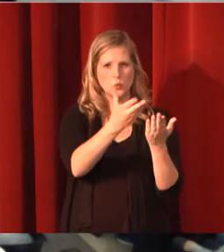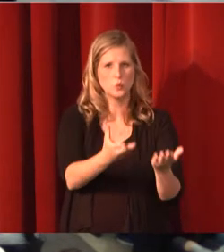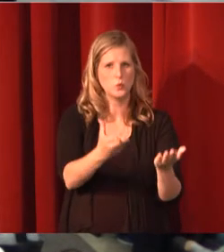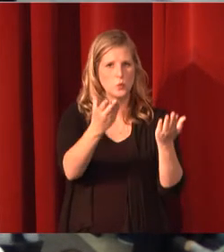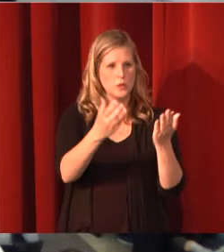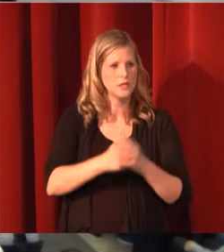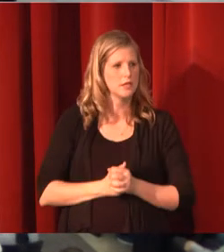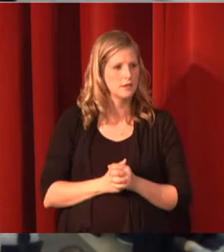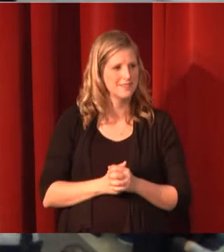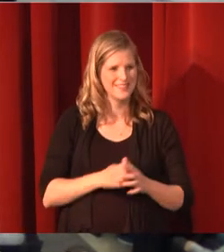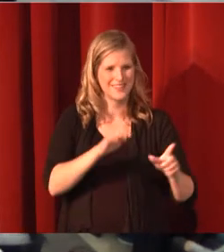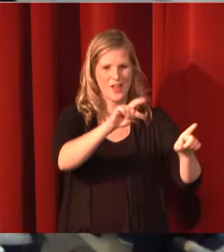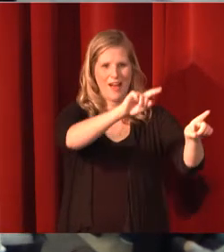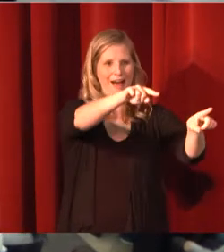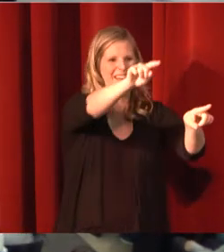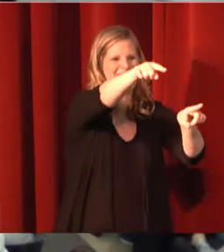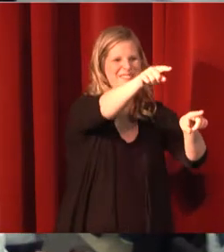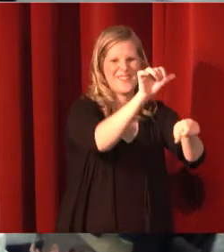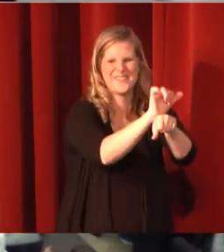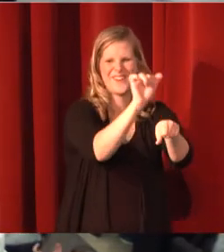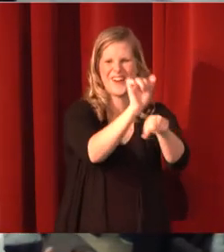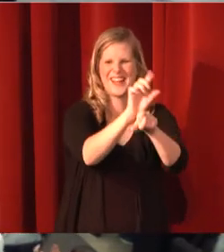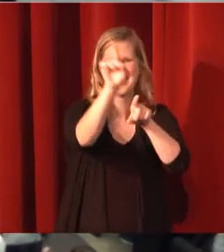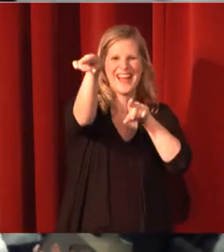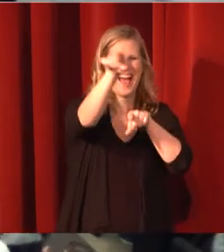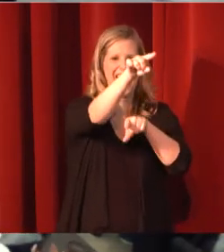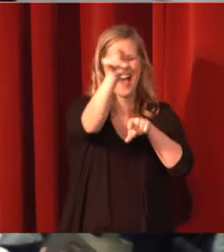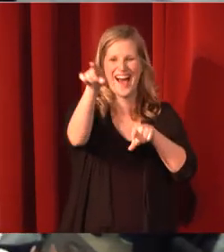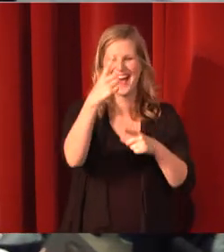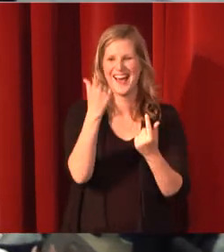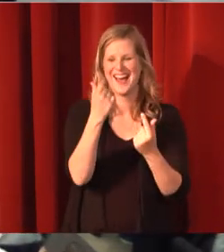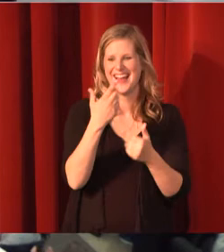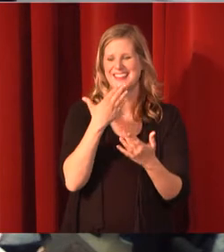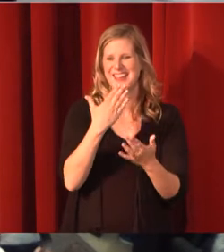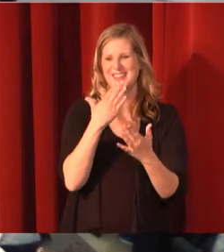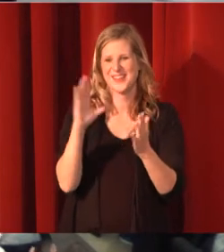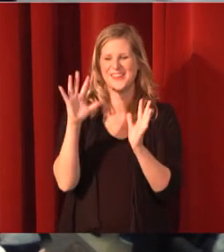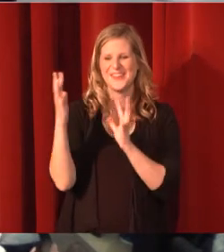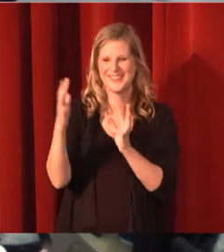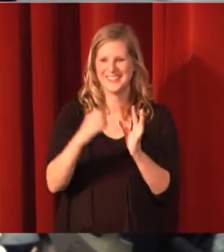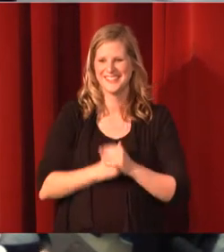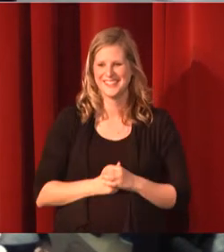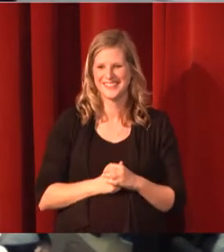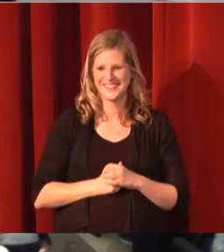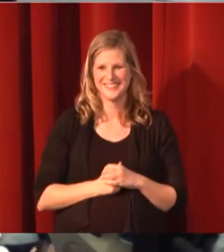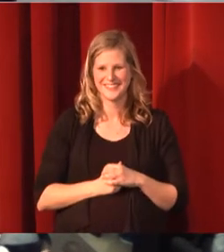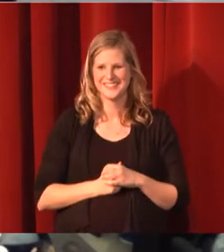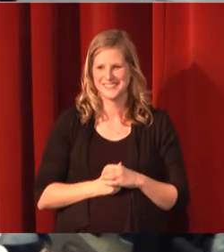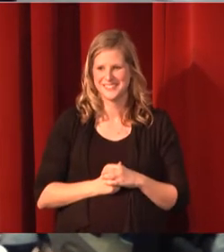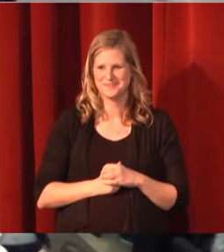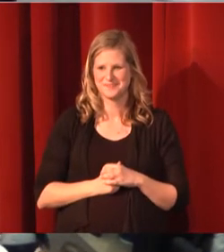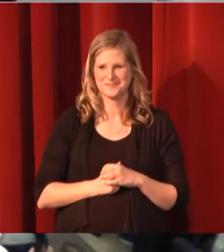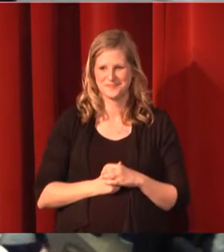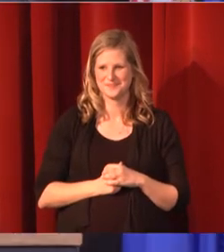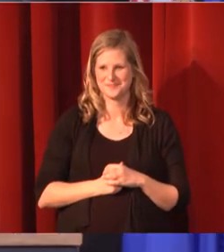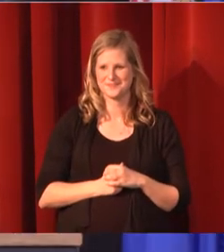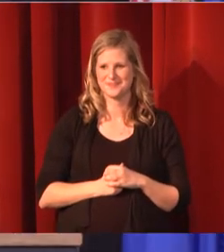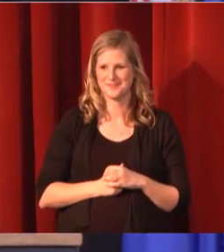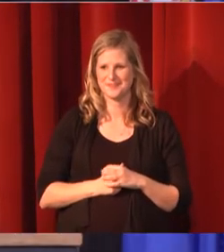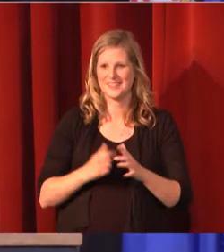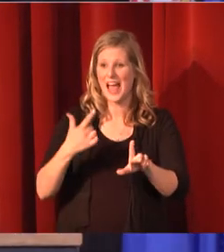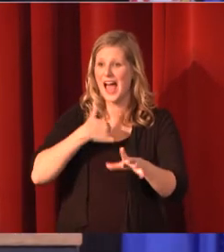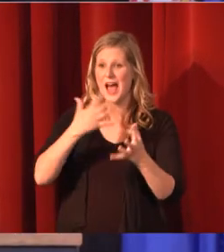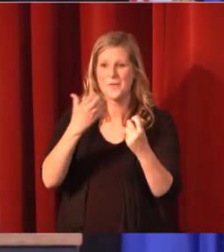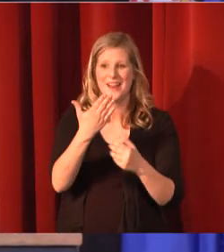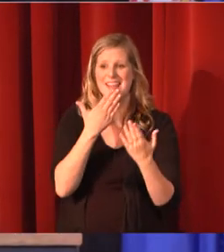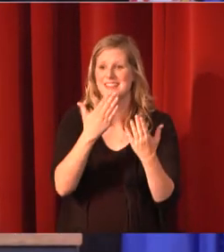they're all out back working give them a round of applause that they can hear would you please and I just want